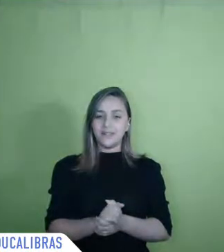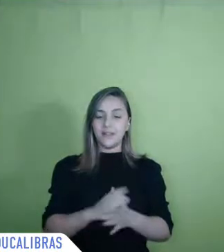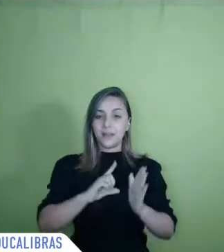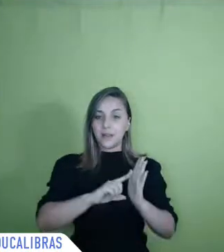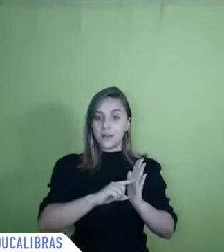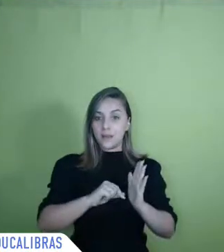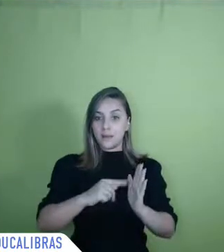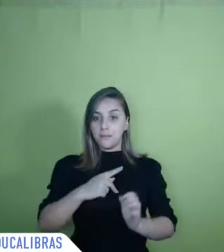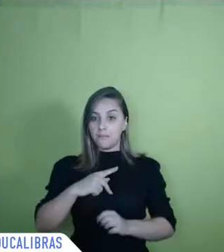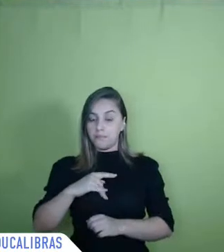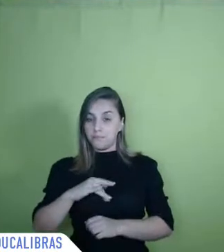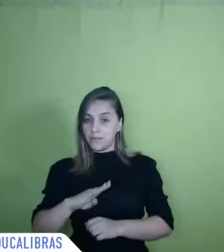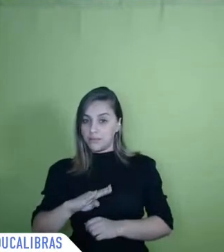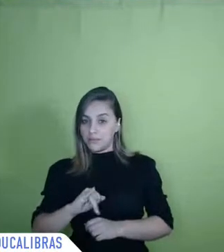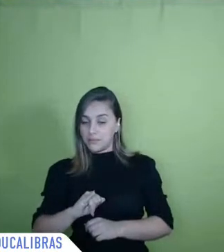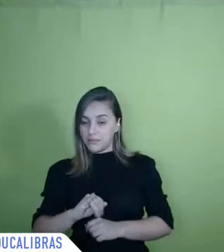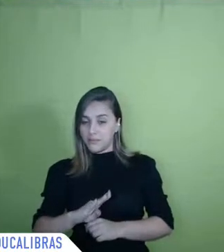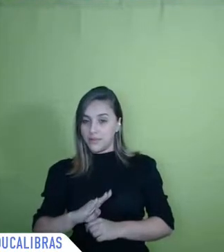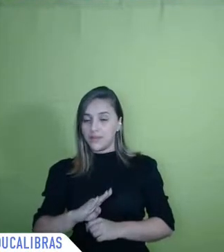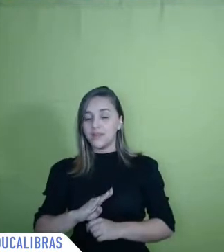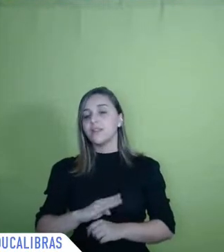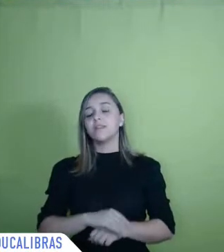had went way up.